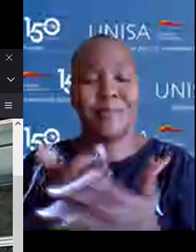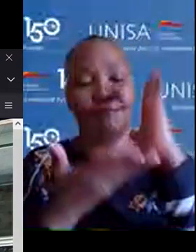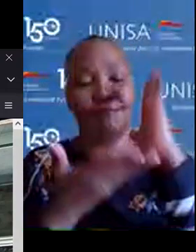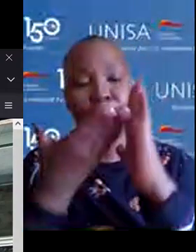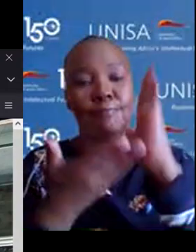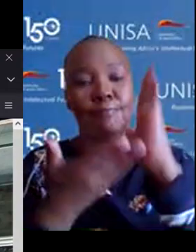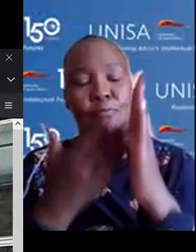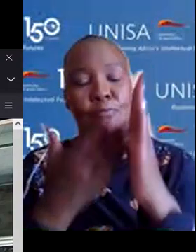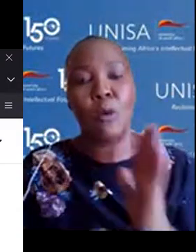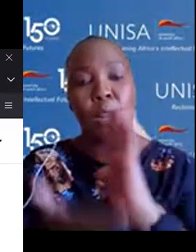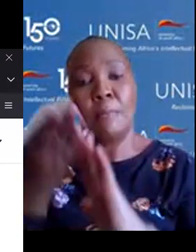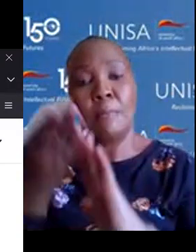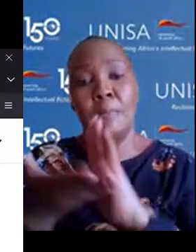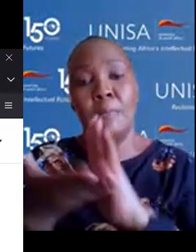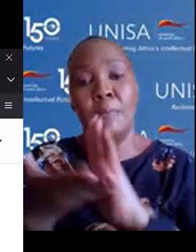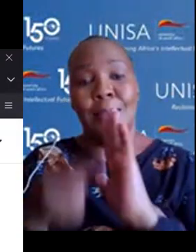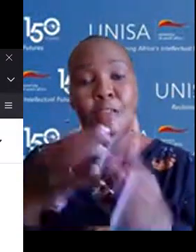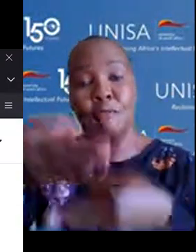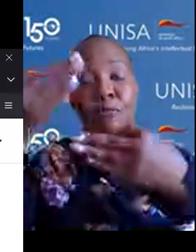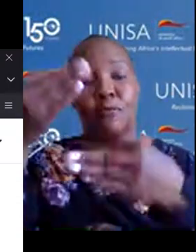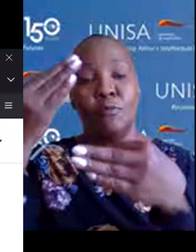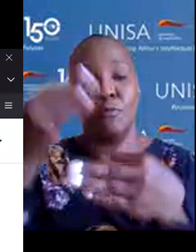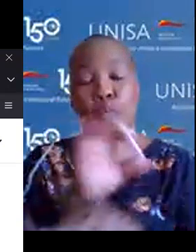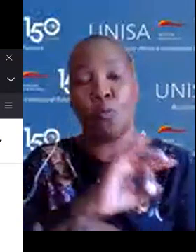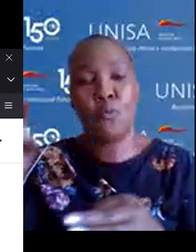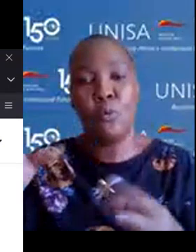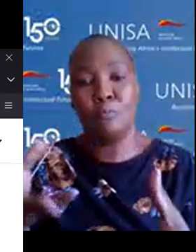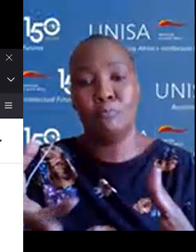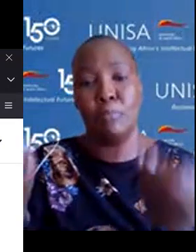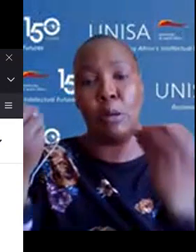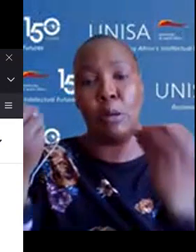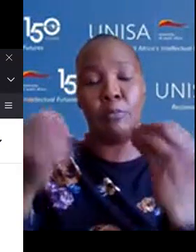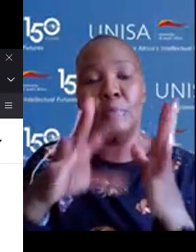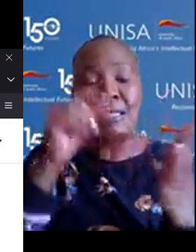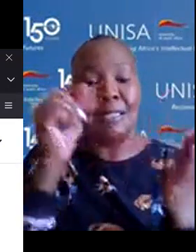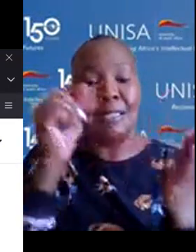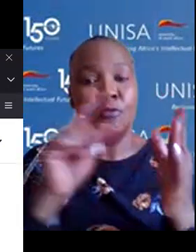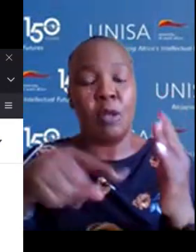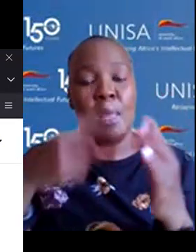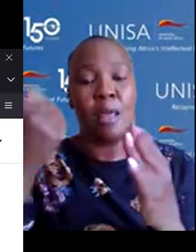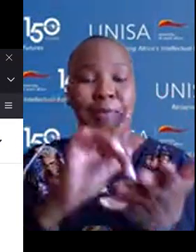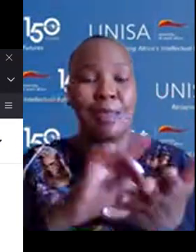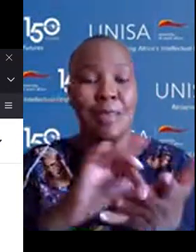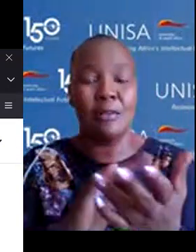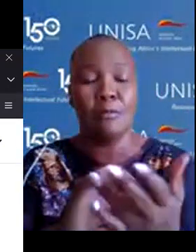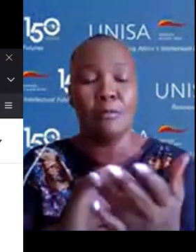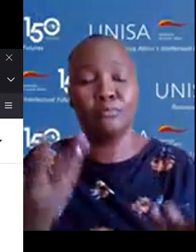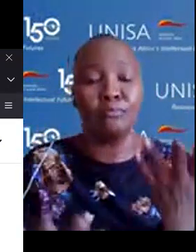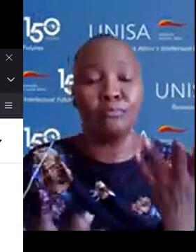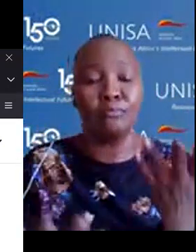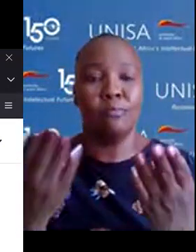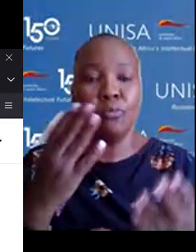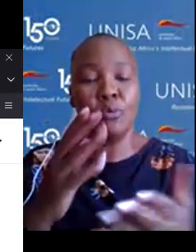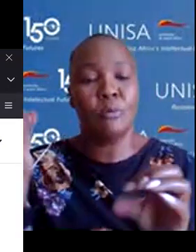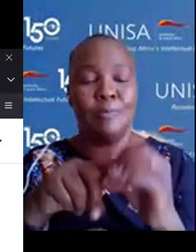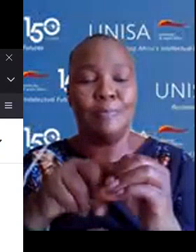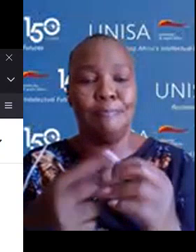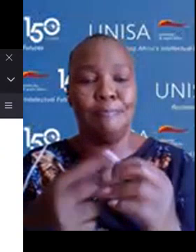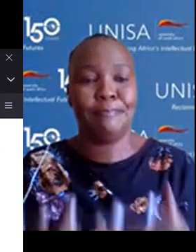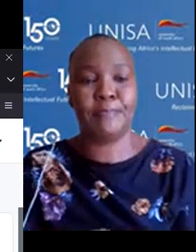this form once we establish the dates for all the other centers that we will be joining.